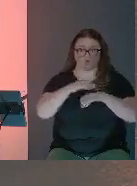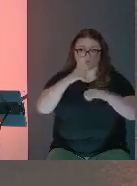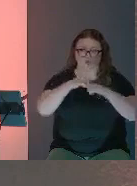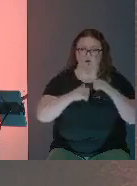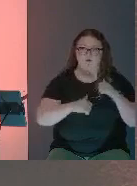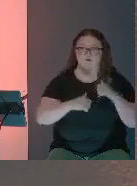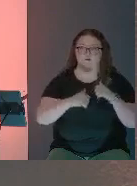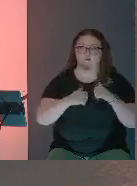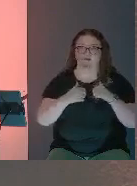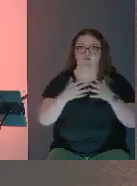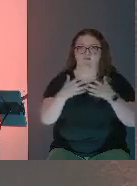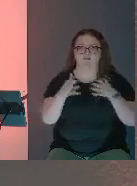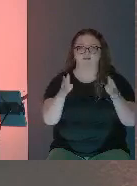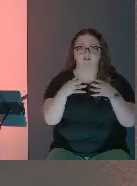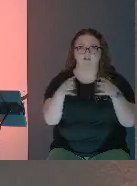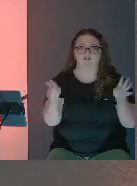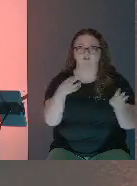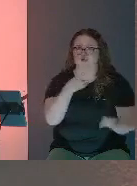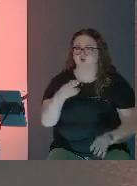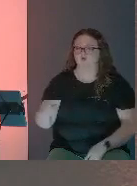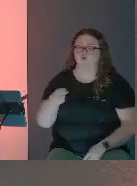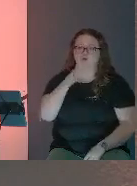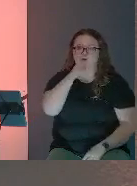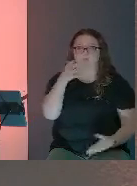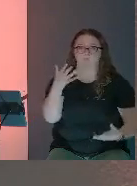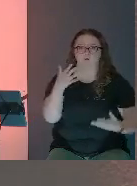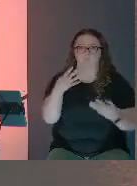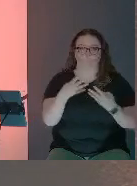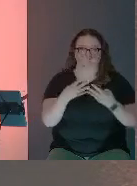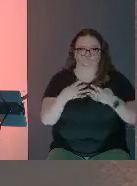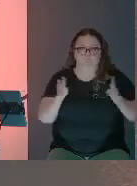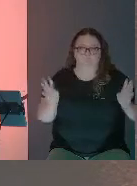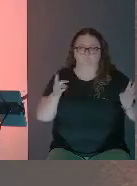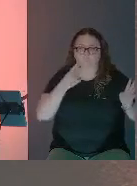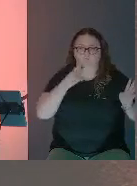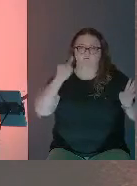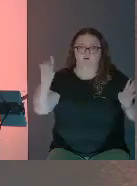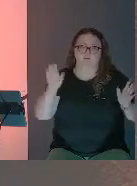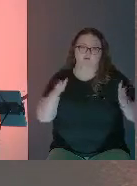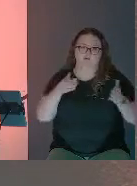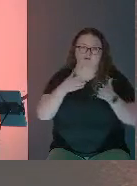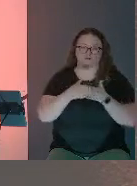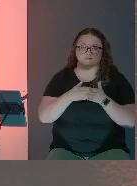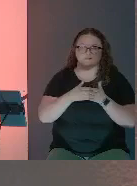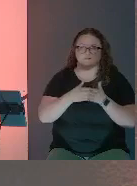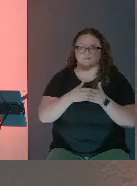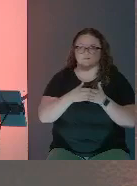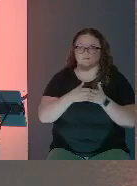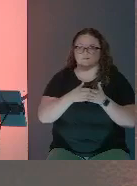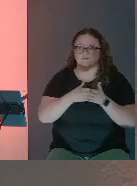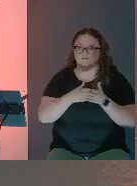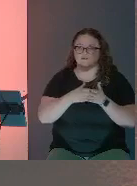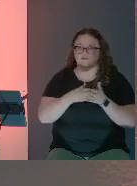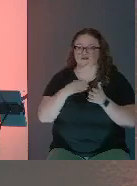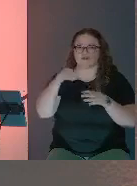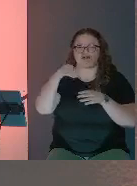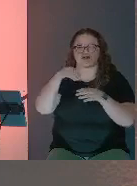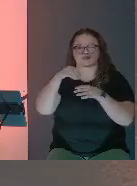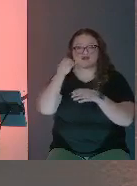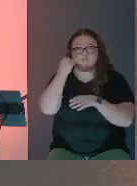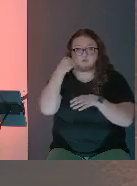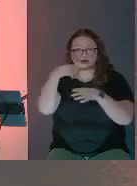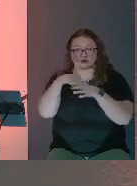hell shall not what? Prevail against it. You know what you look at? You look, if you're in Caesarea Philippi to this day,